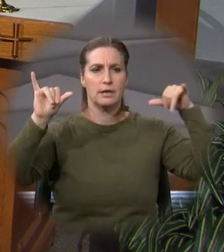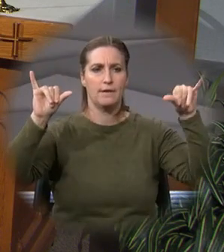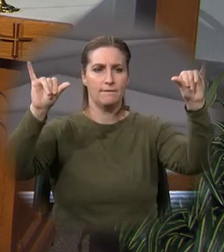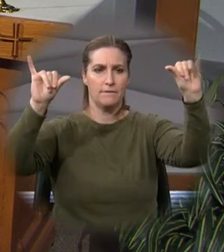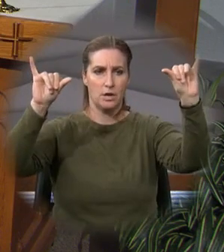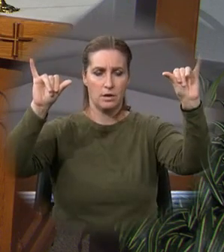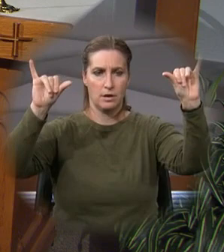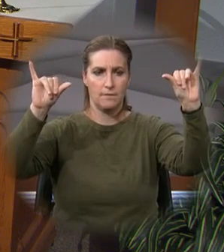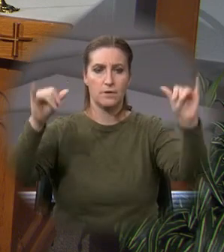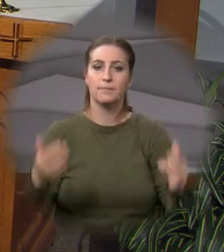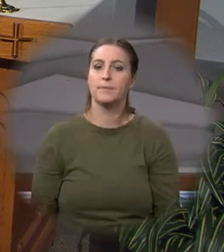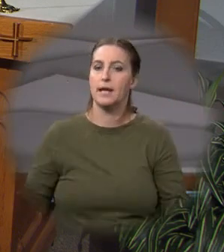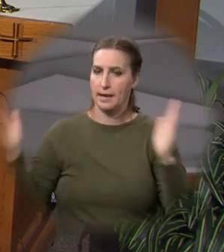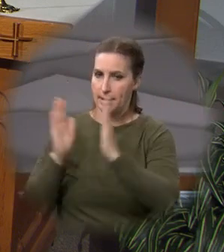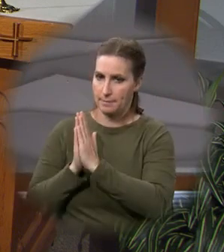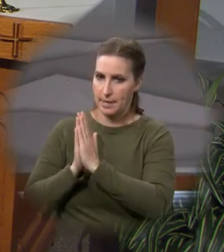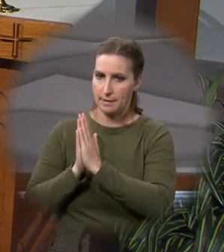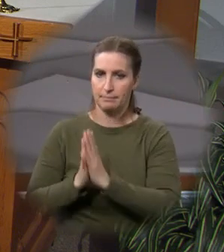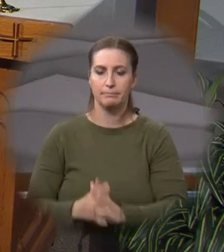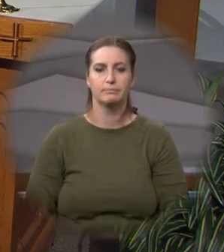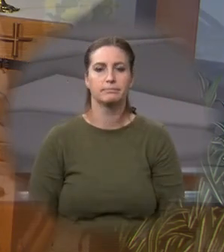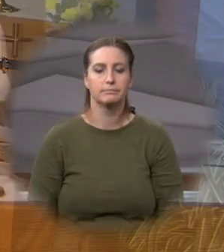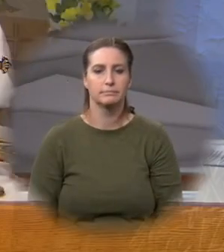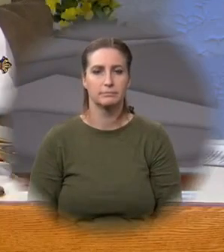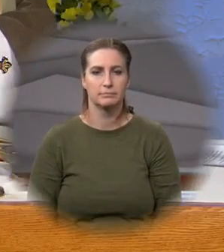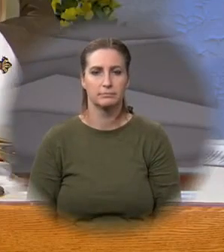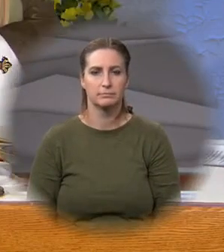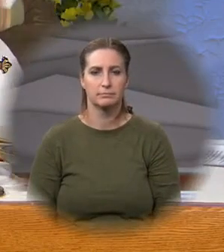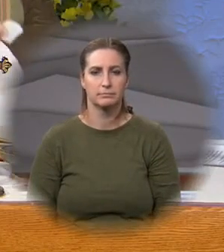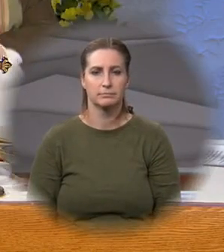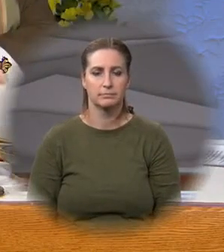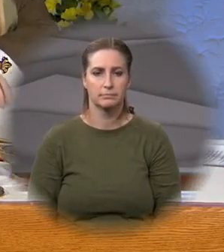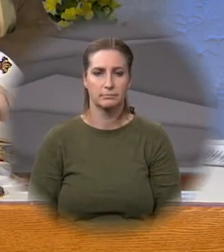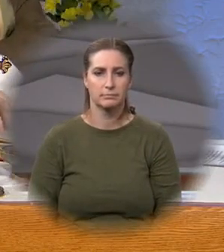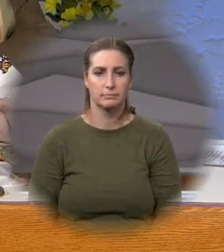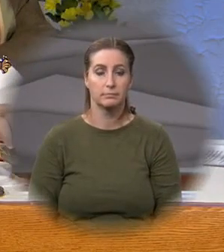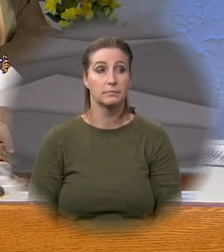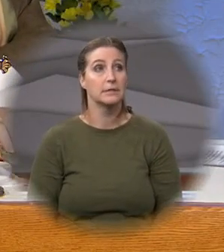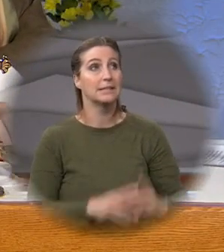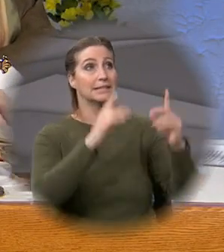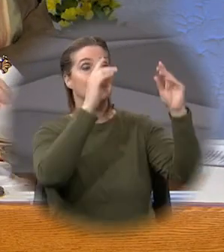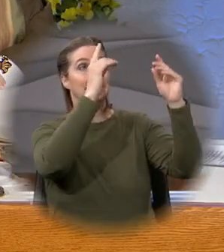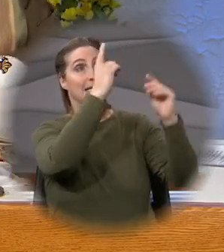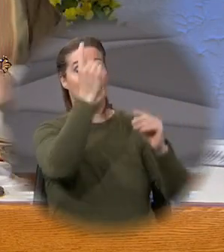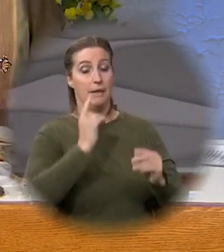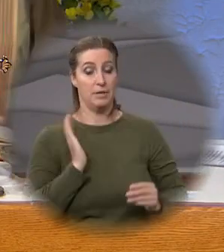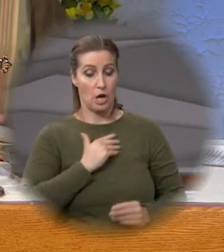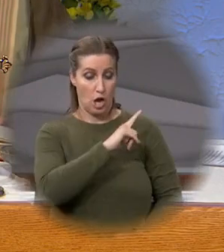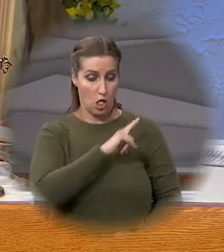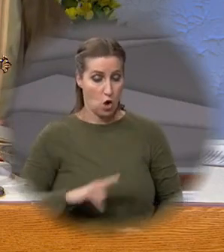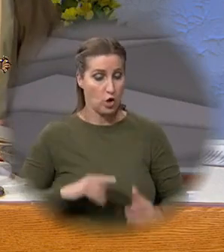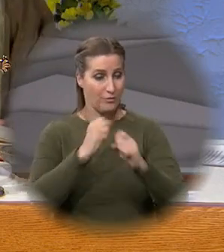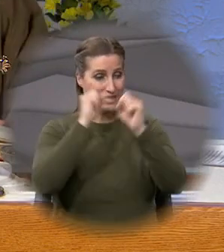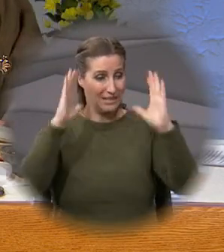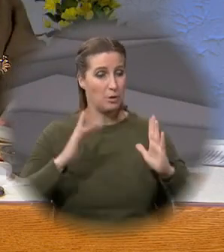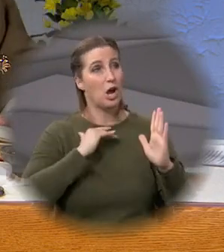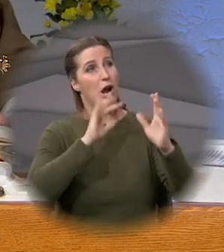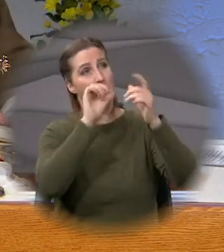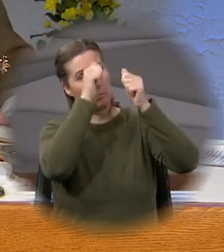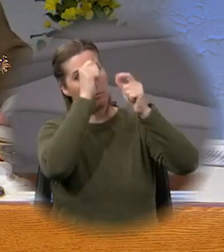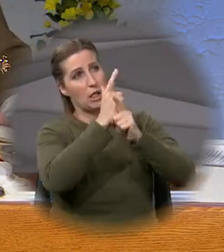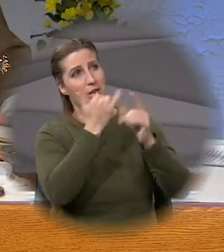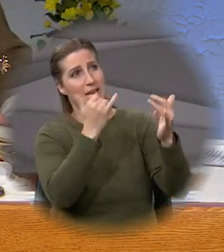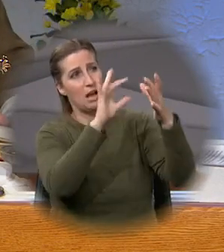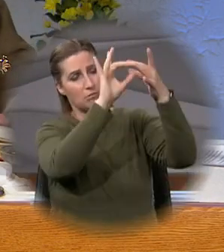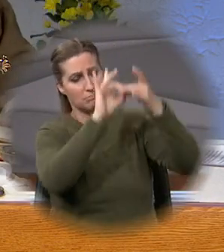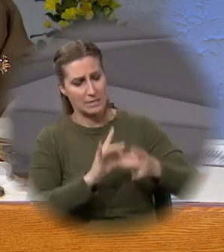now and forever. Amen. He came as our Lord and our Redeemer. He is our brother. And